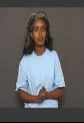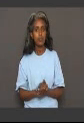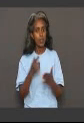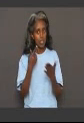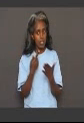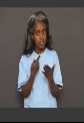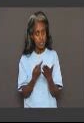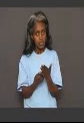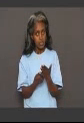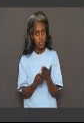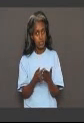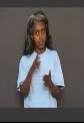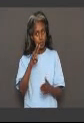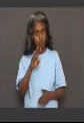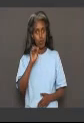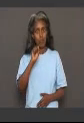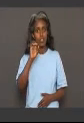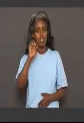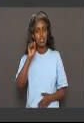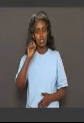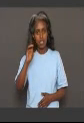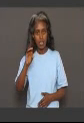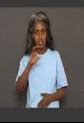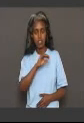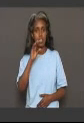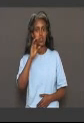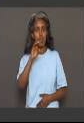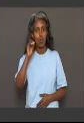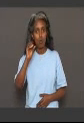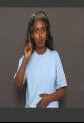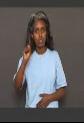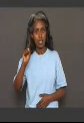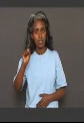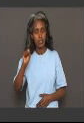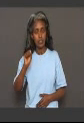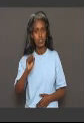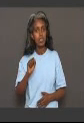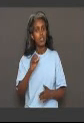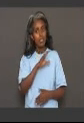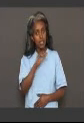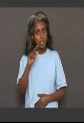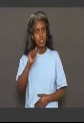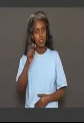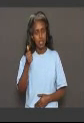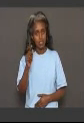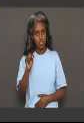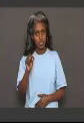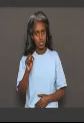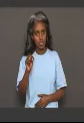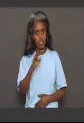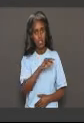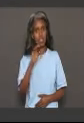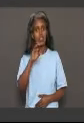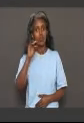This is true of secants and cosecants and of tangents